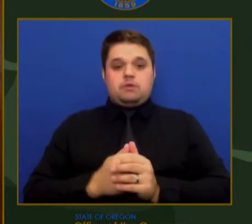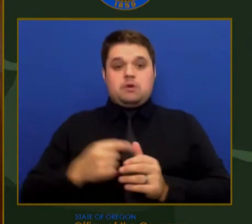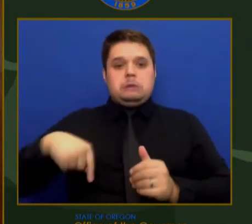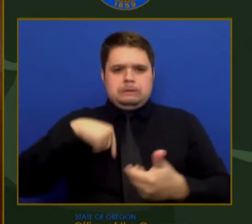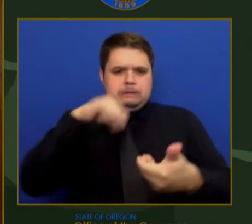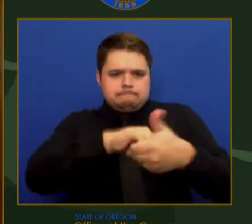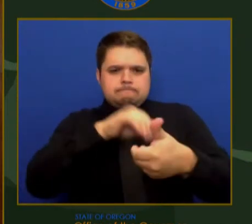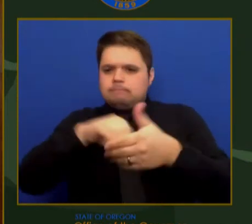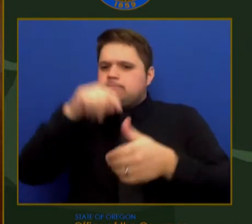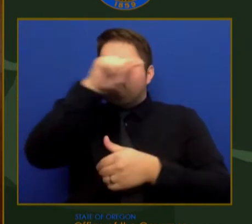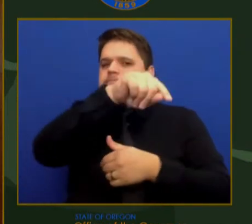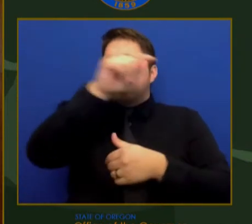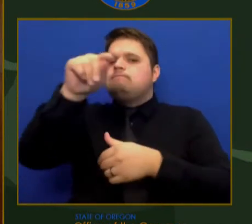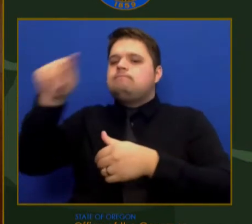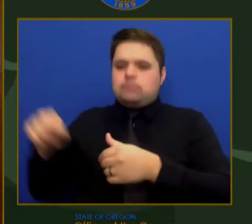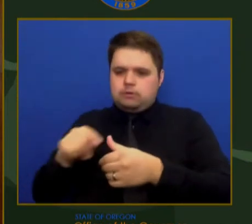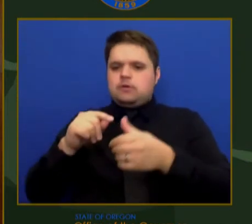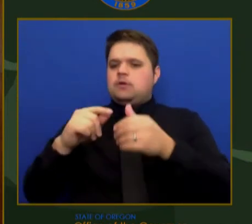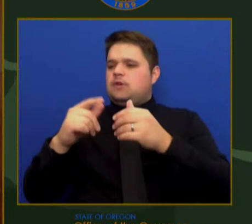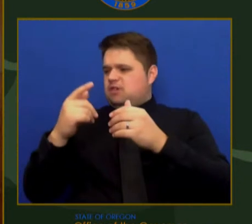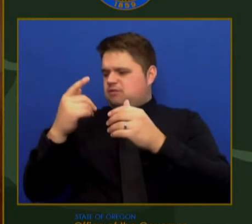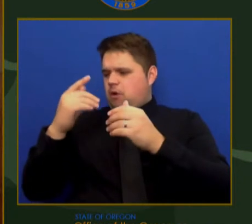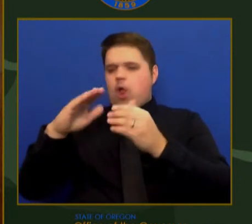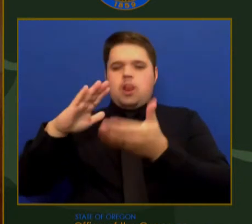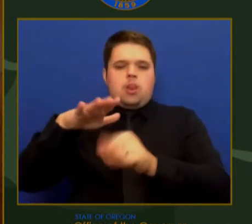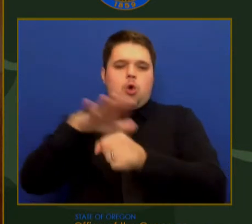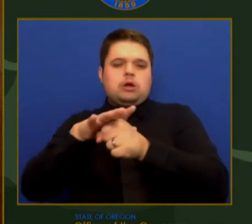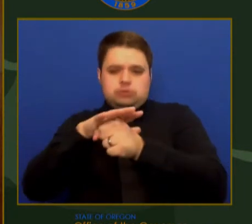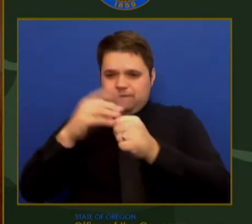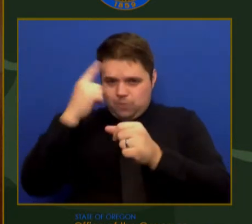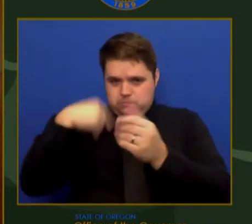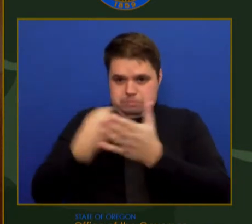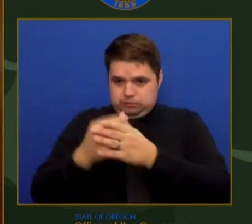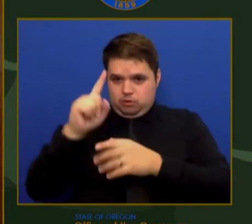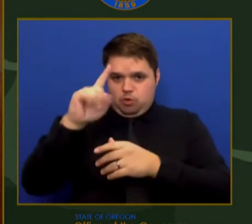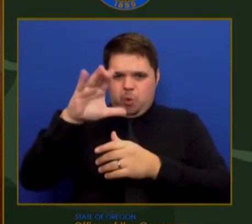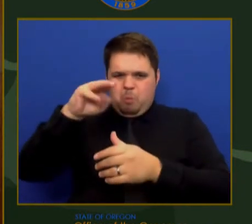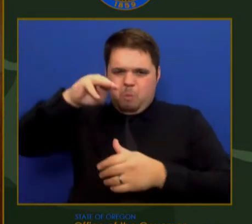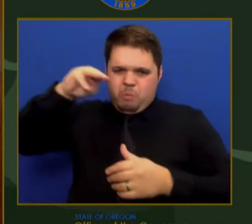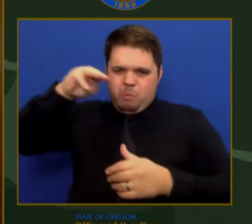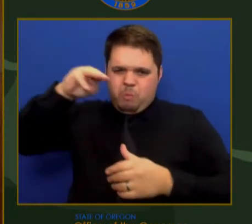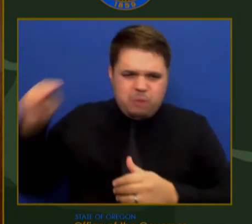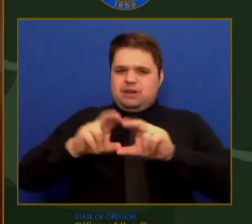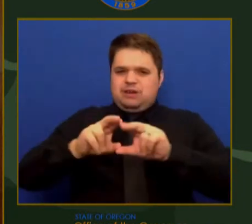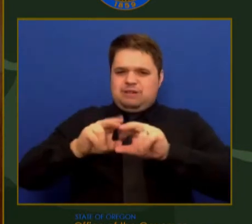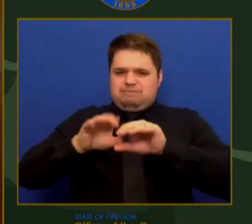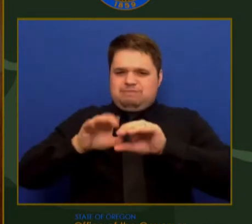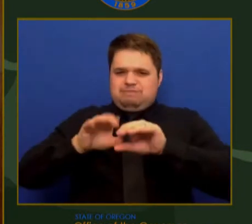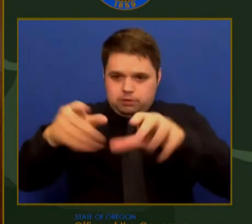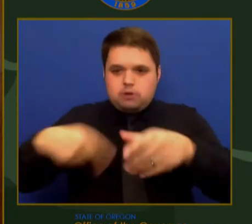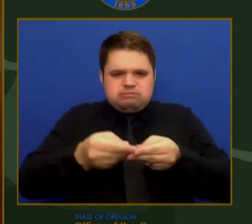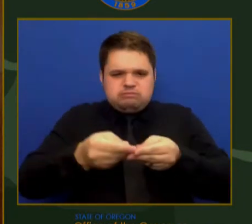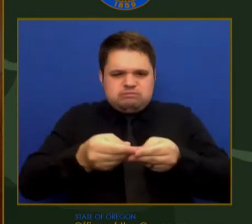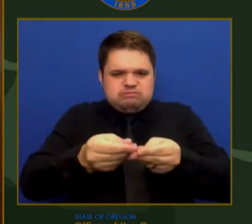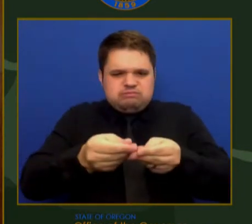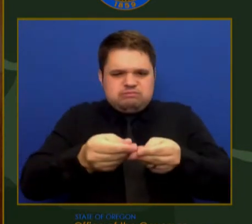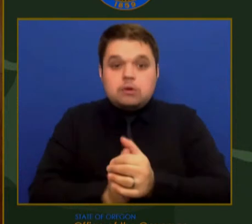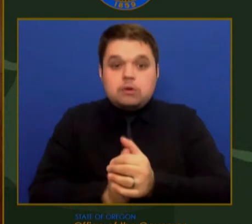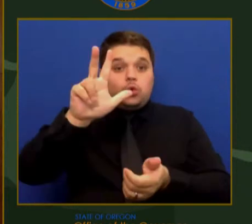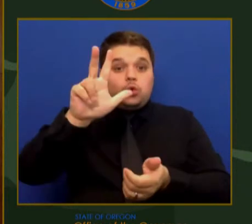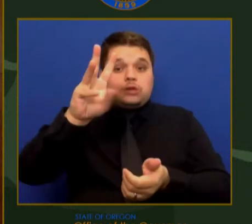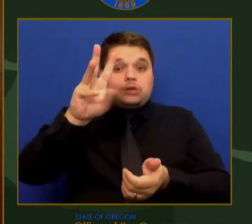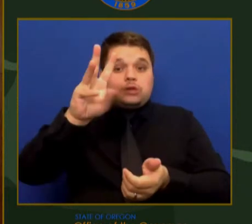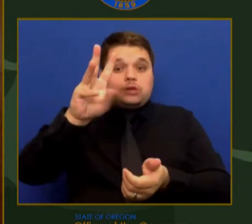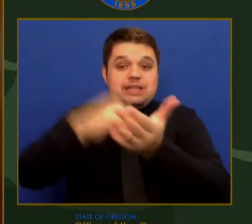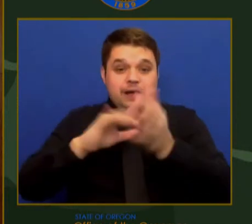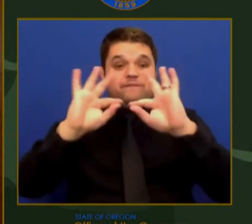in rental assistance last year alone to keep more than 36,000 families housed. We